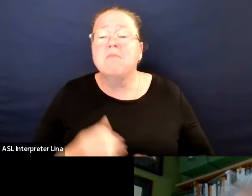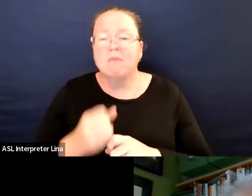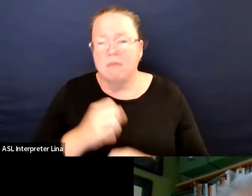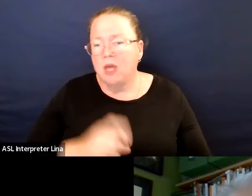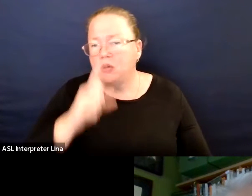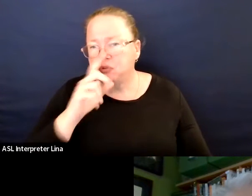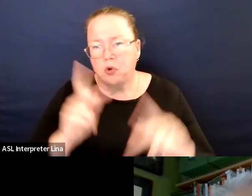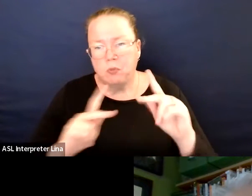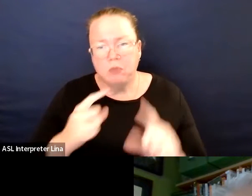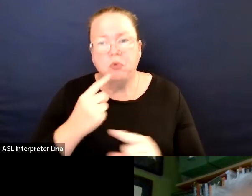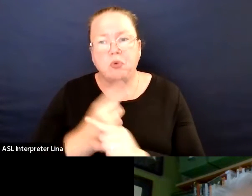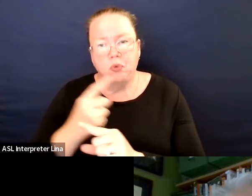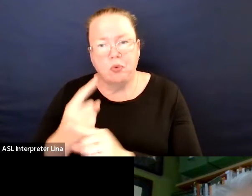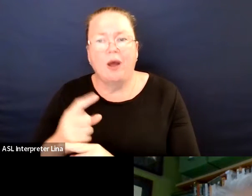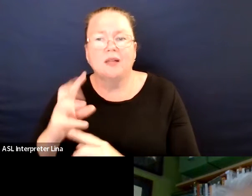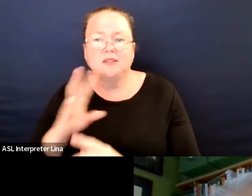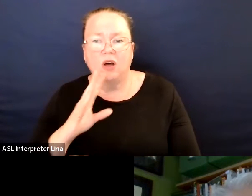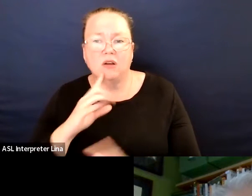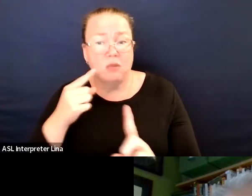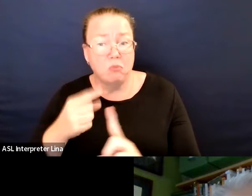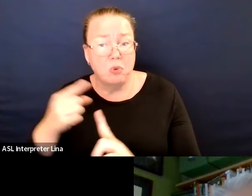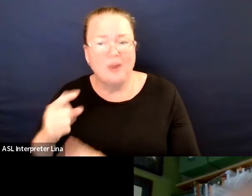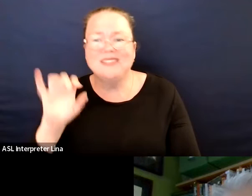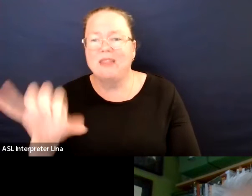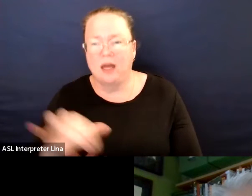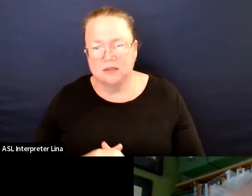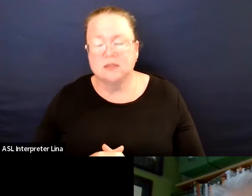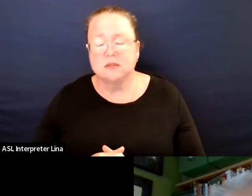people are staying on the right talking points, things like that.